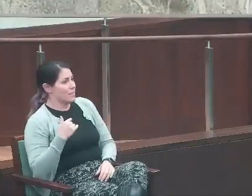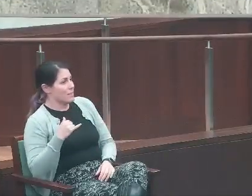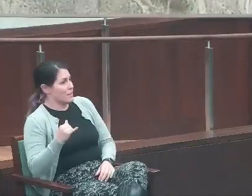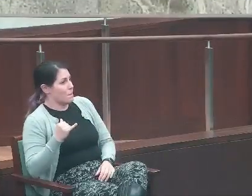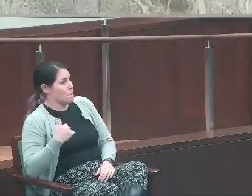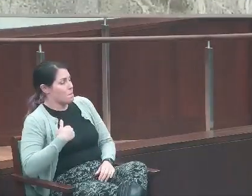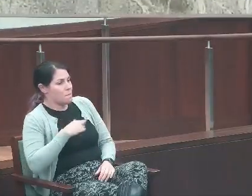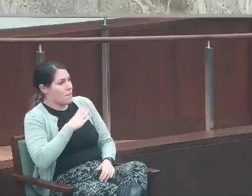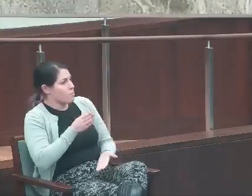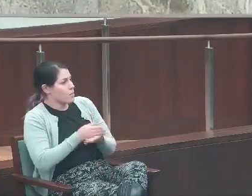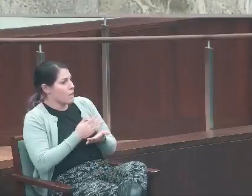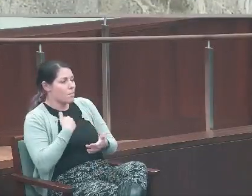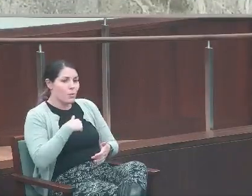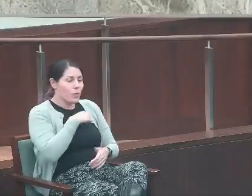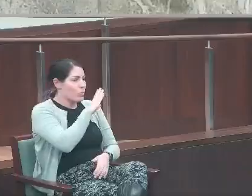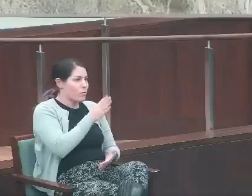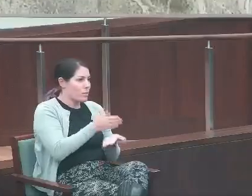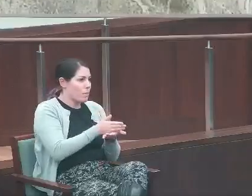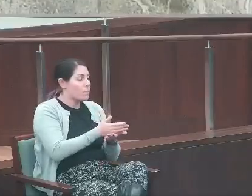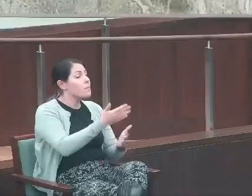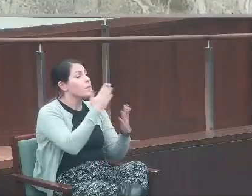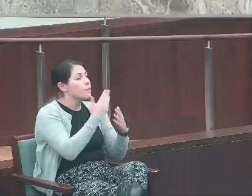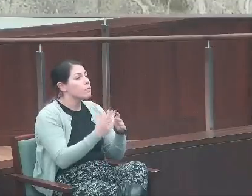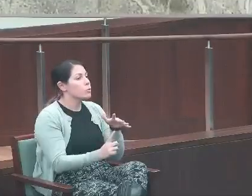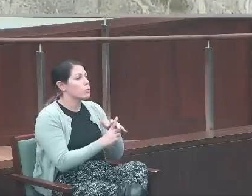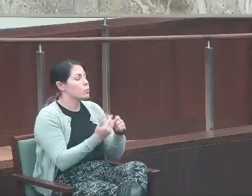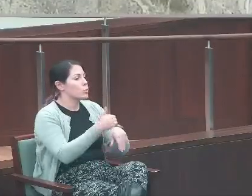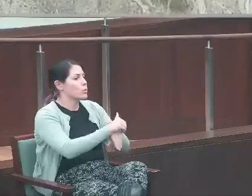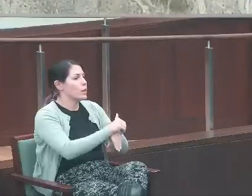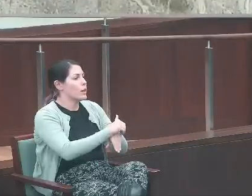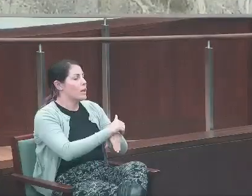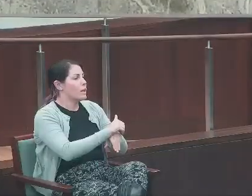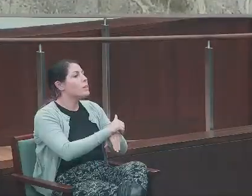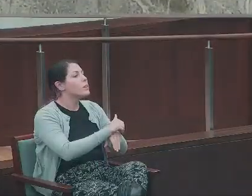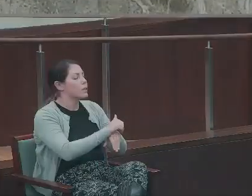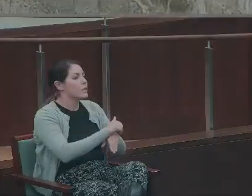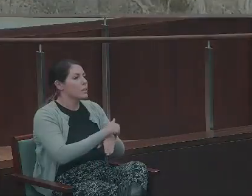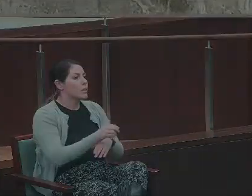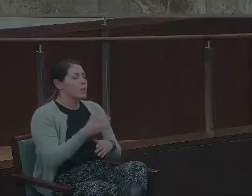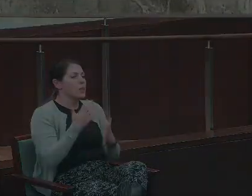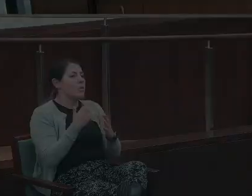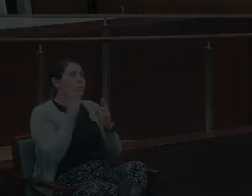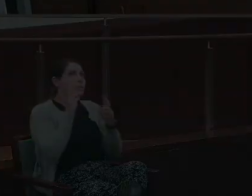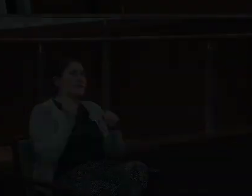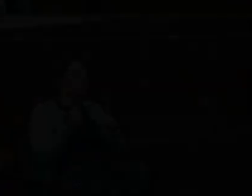and neither do we. Thank you for coming. Am Yisrael Chai.